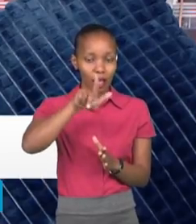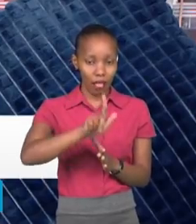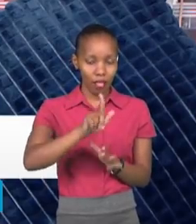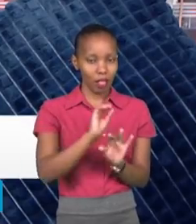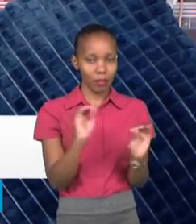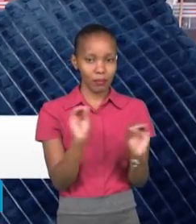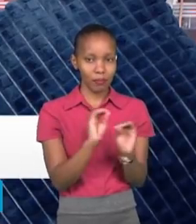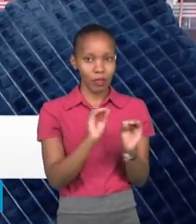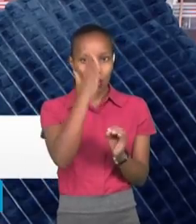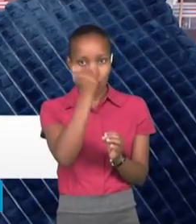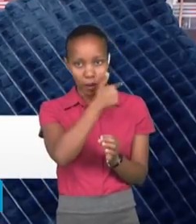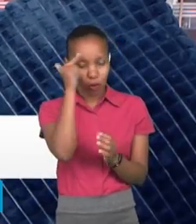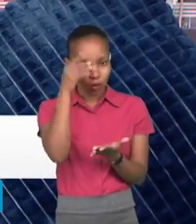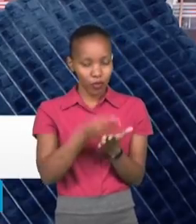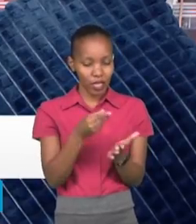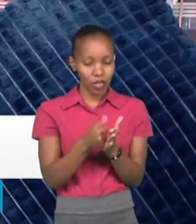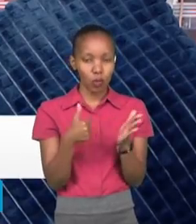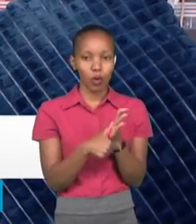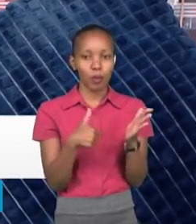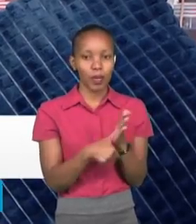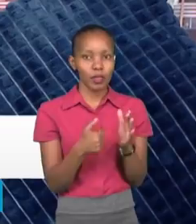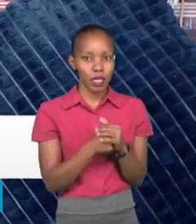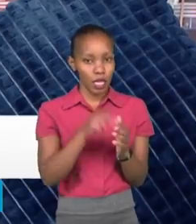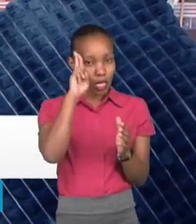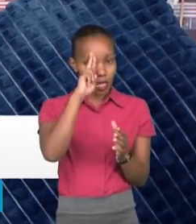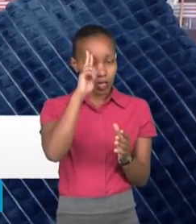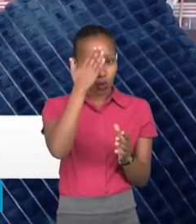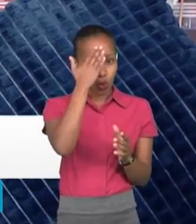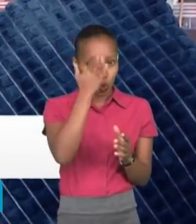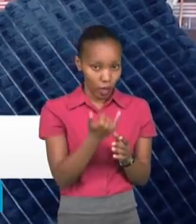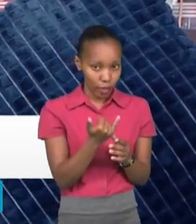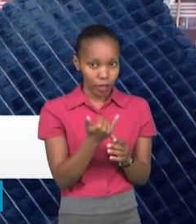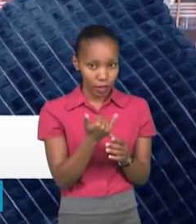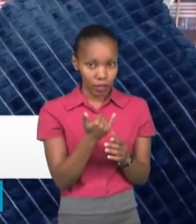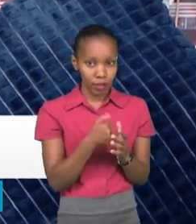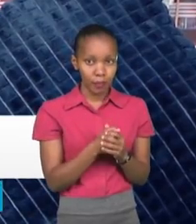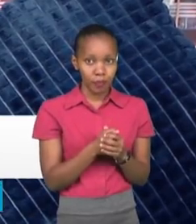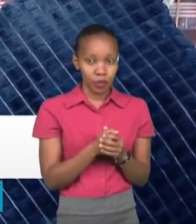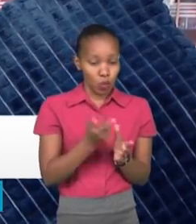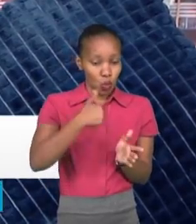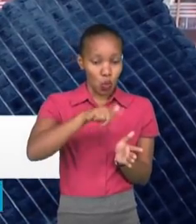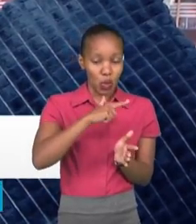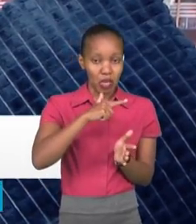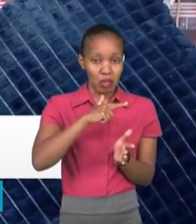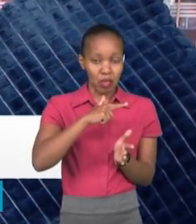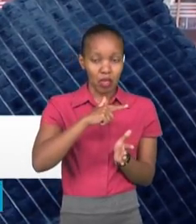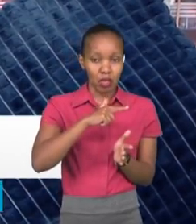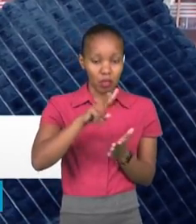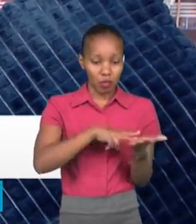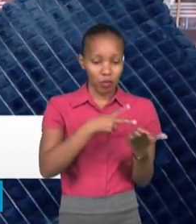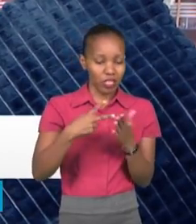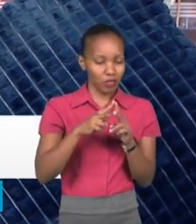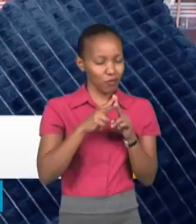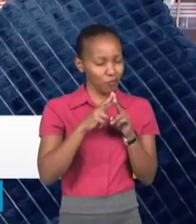okay. because of financial constraints. Okay. That's the main reason as to why... we were relegated, okay. and it was very